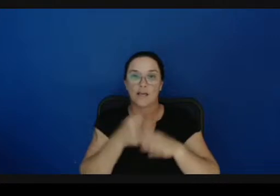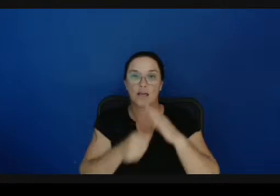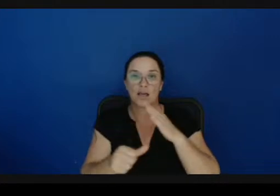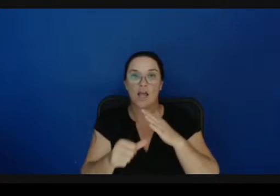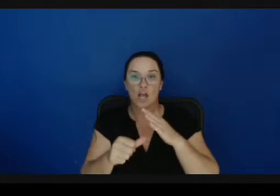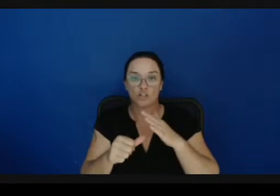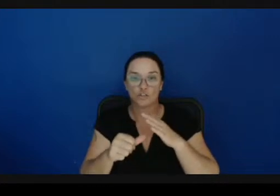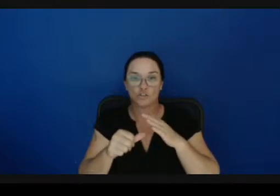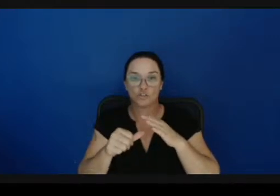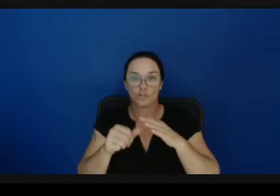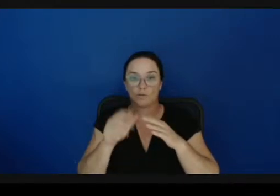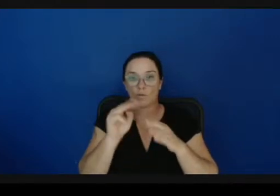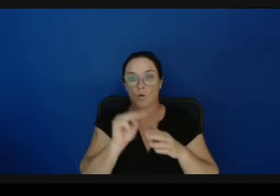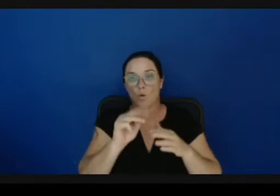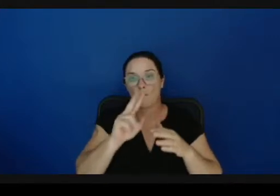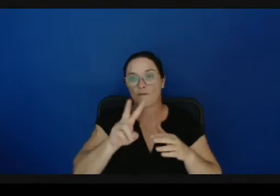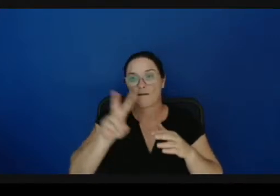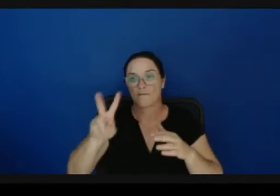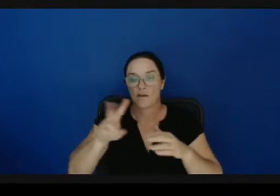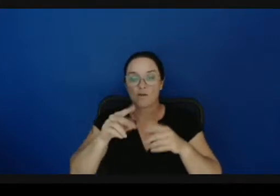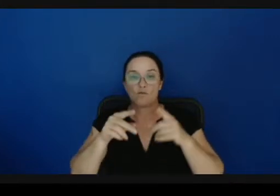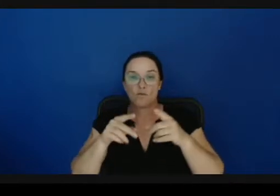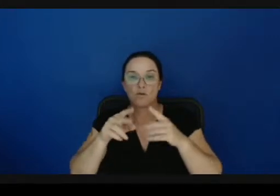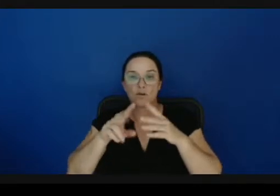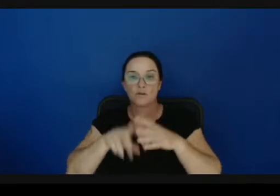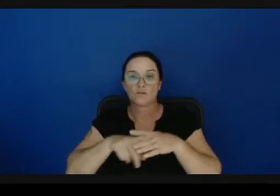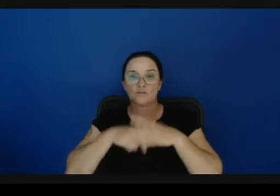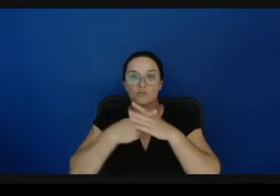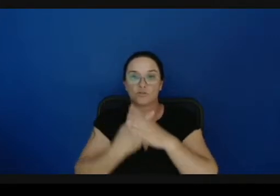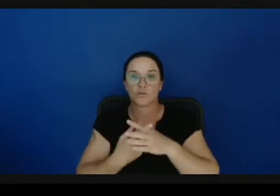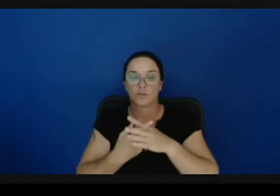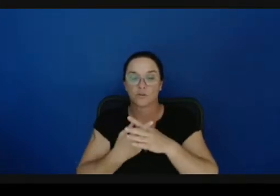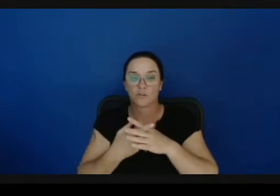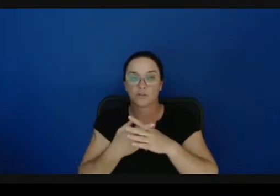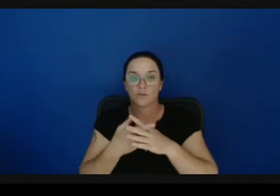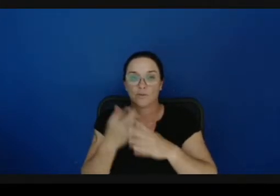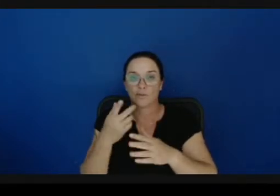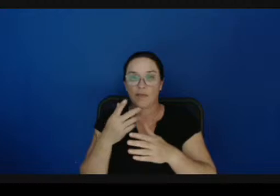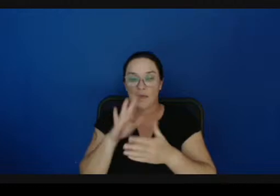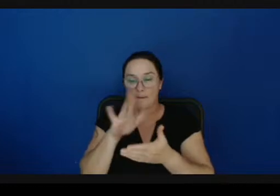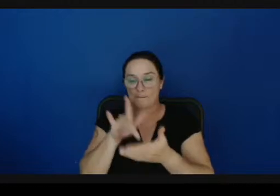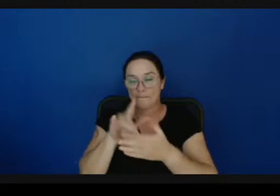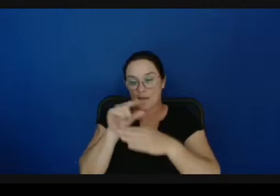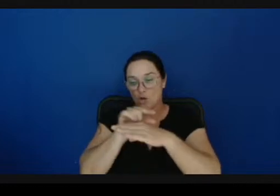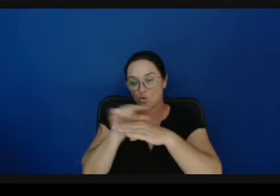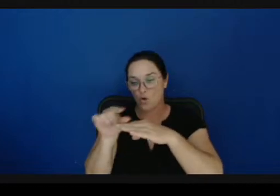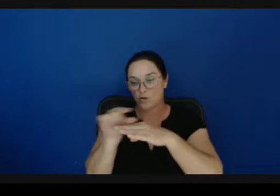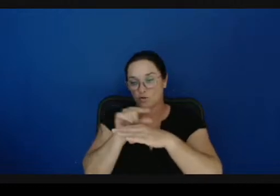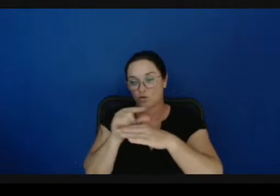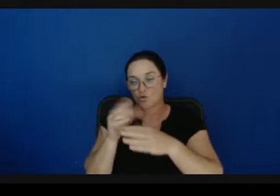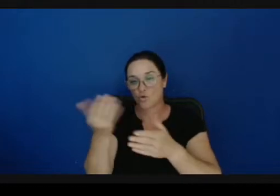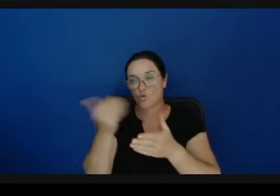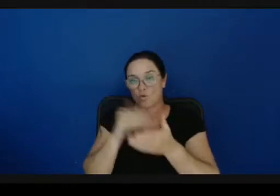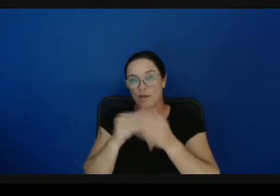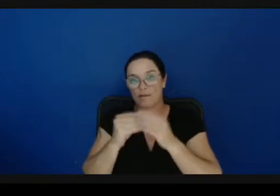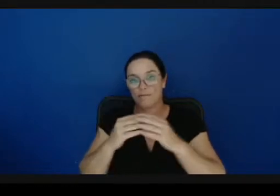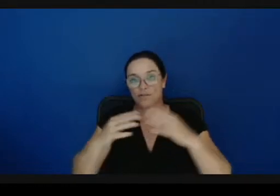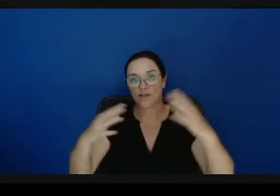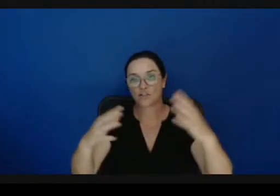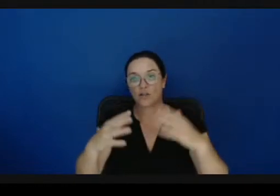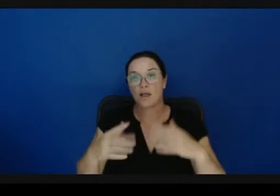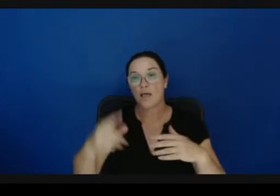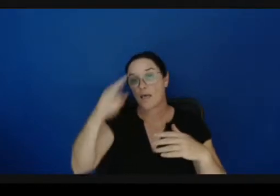Mokūʻaweoweo. After 2018, it started up first with this sort of mid-crustal reinflation. Oh, the black dots